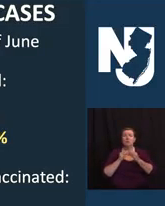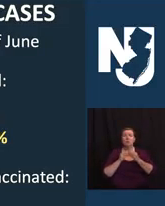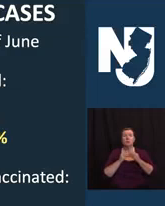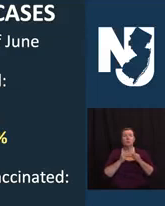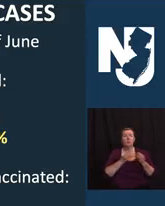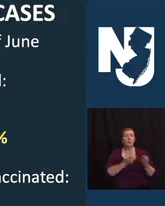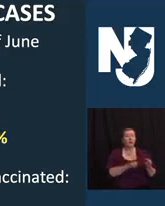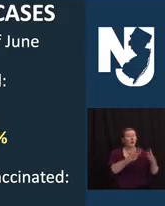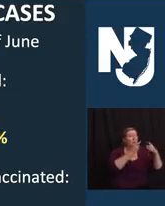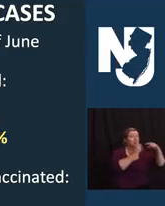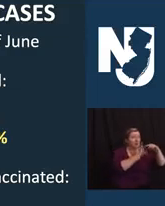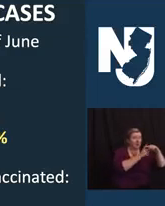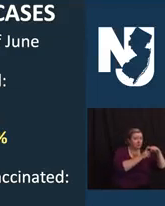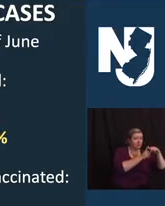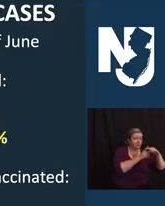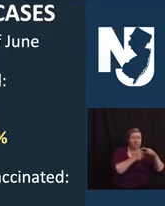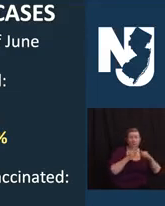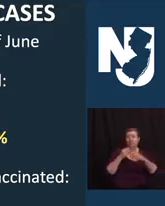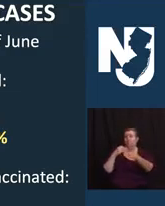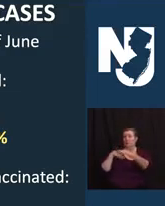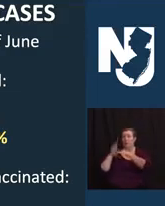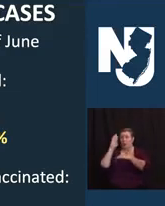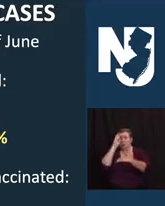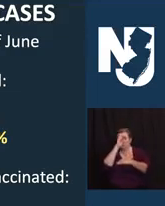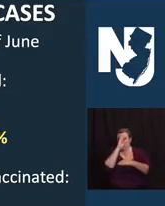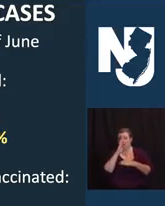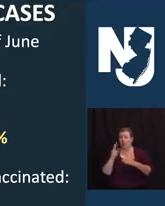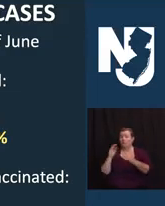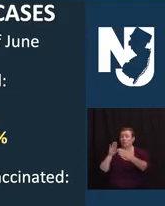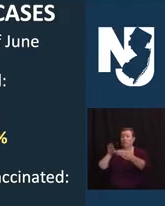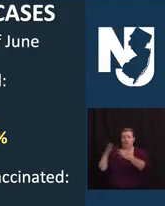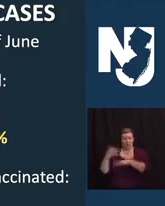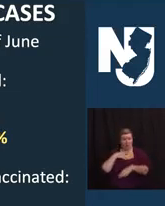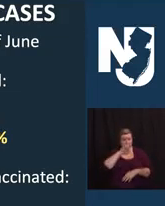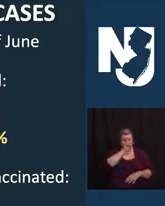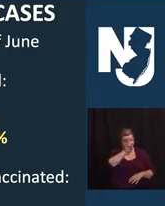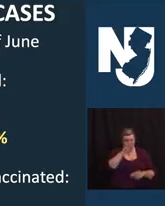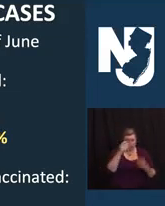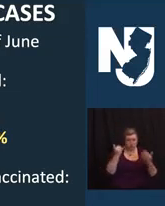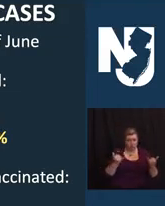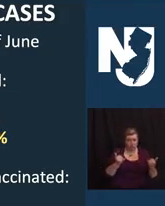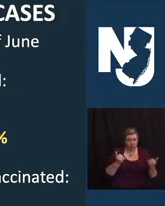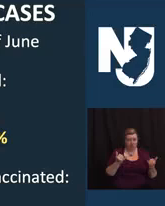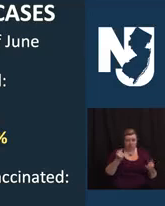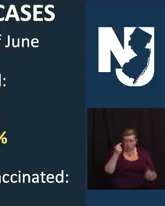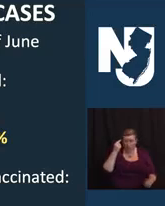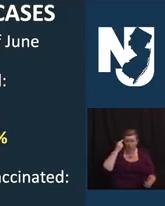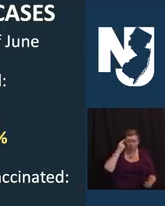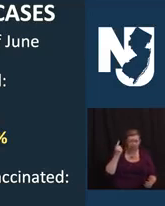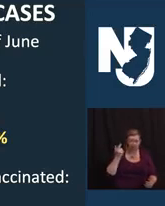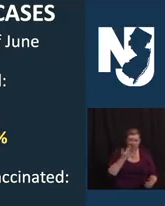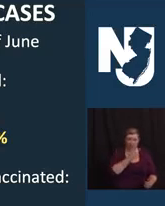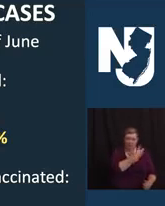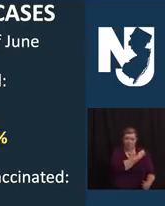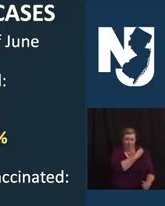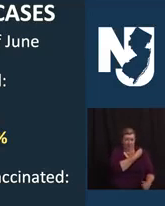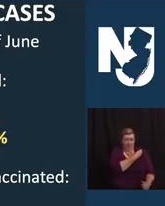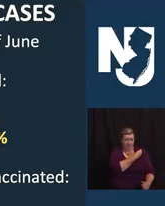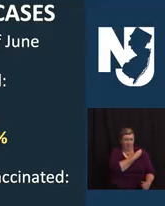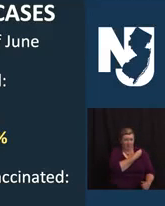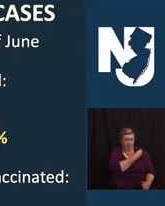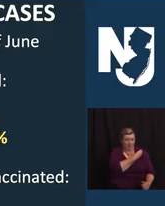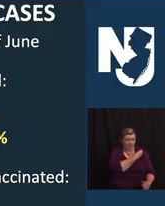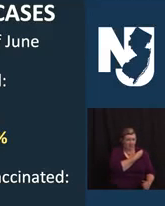new hospitalizations, and deaths. Every single number we report today is, in all likelihood, someone who